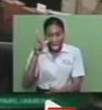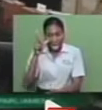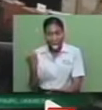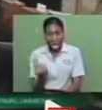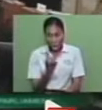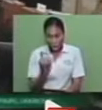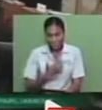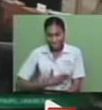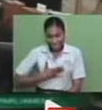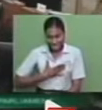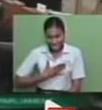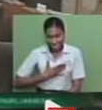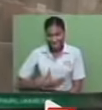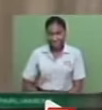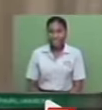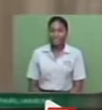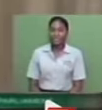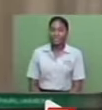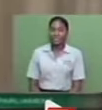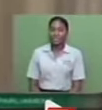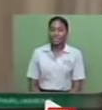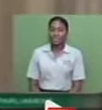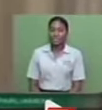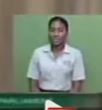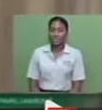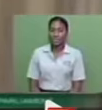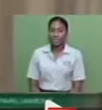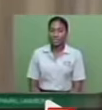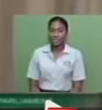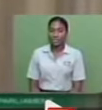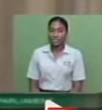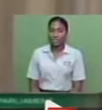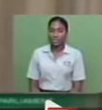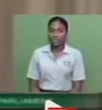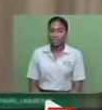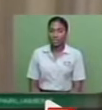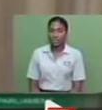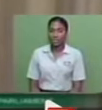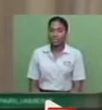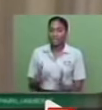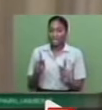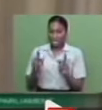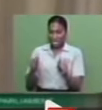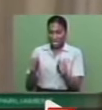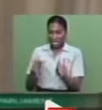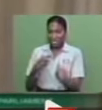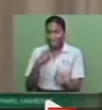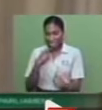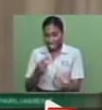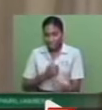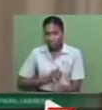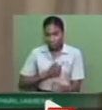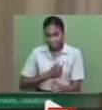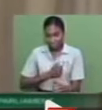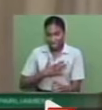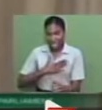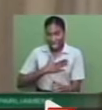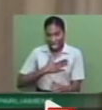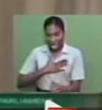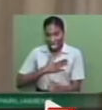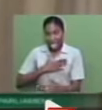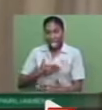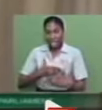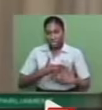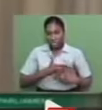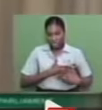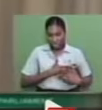Through the plexi, I saw very malvolently. So I'll withdraw for my colleague. I'm saying,